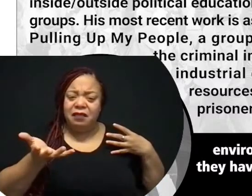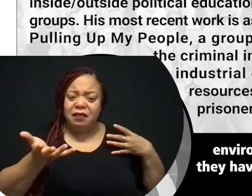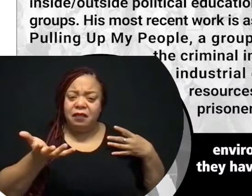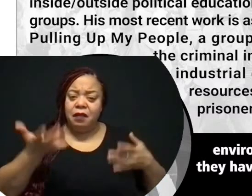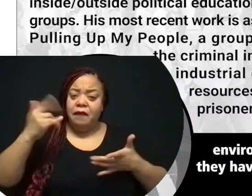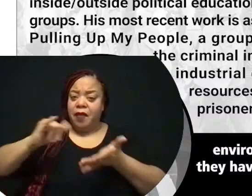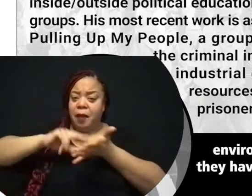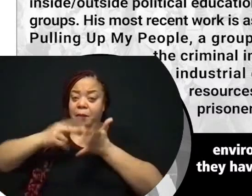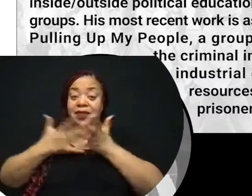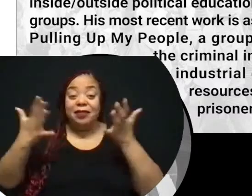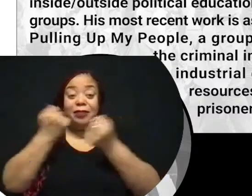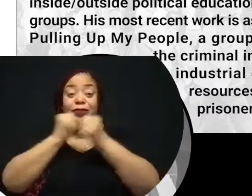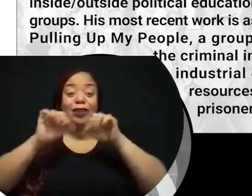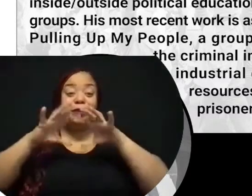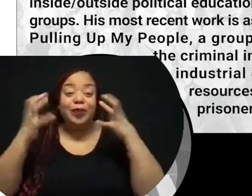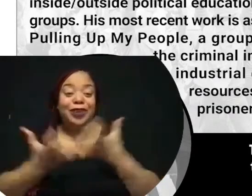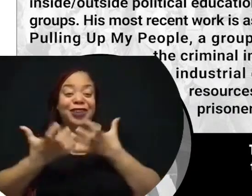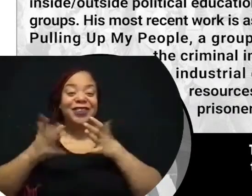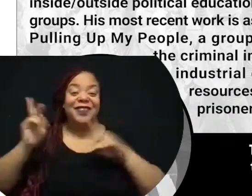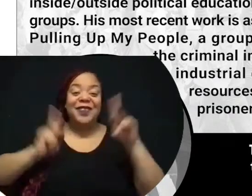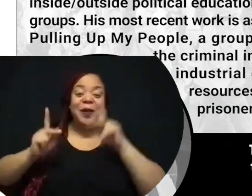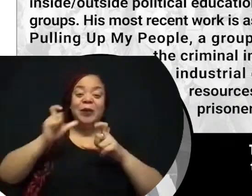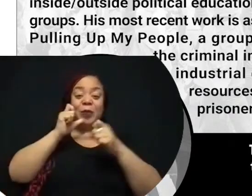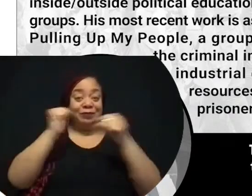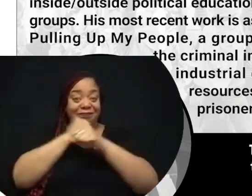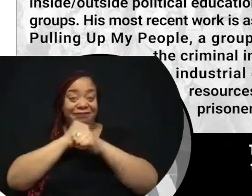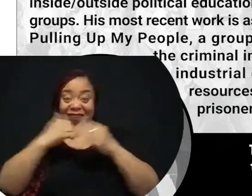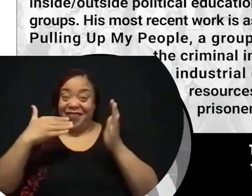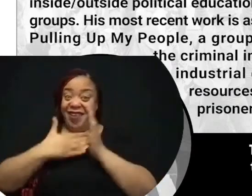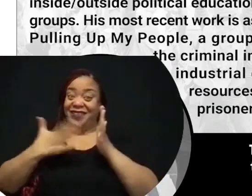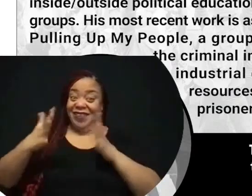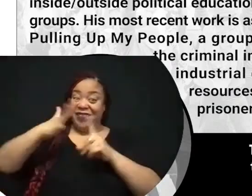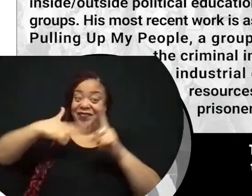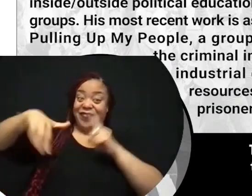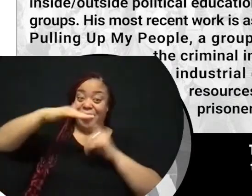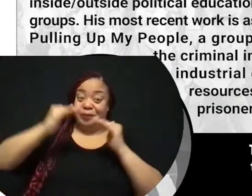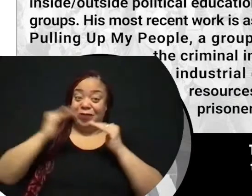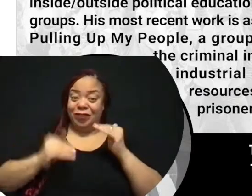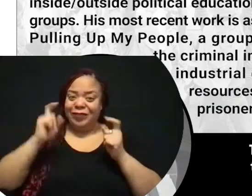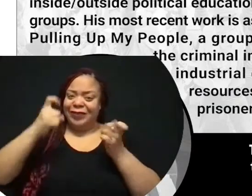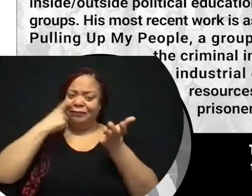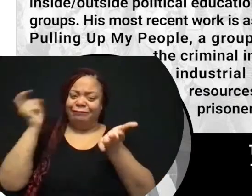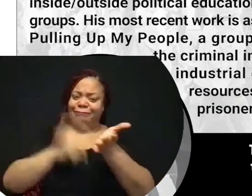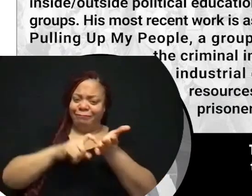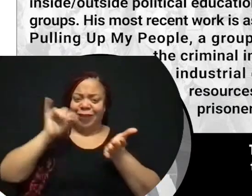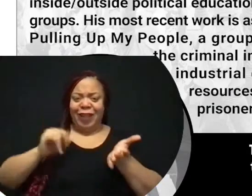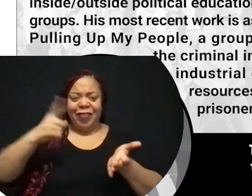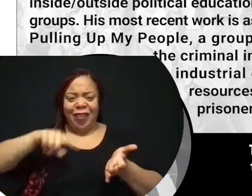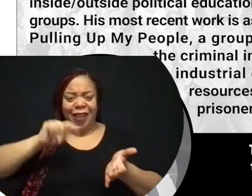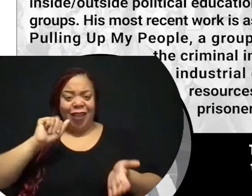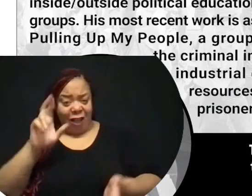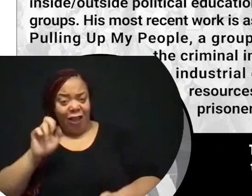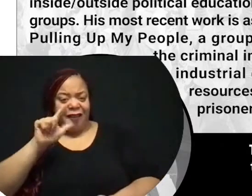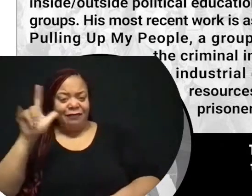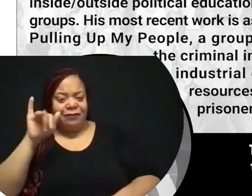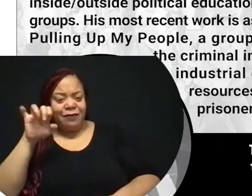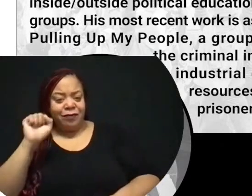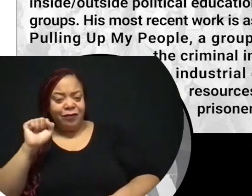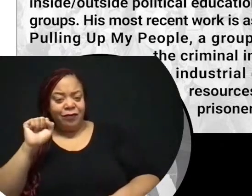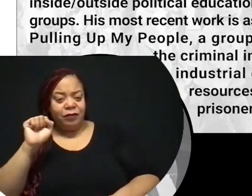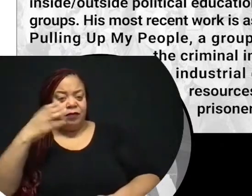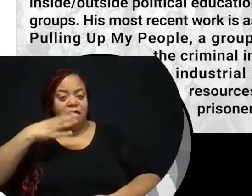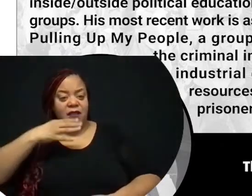and accomplices behind the wall. That our dehumanization originates from the same source as their